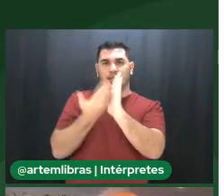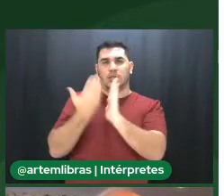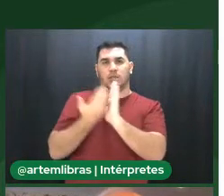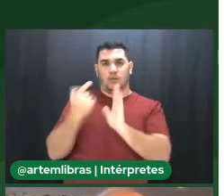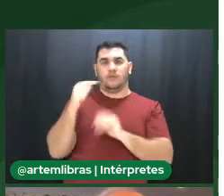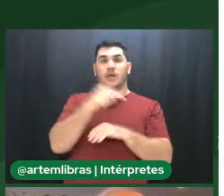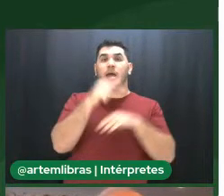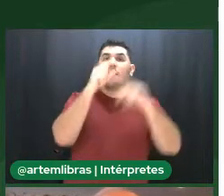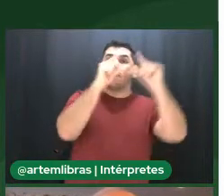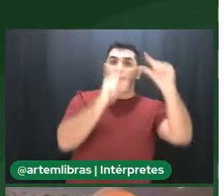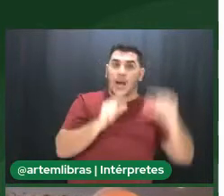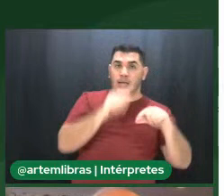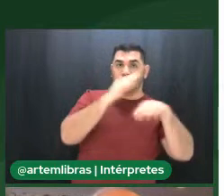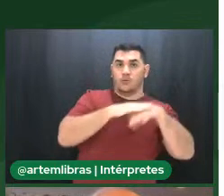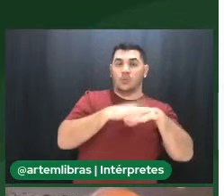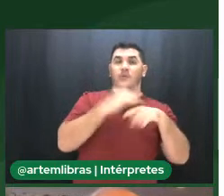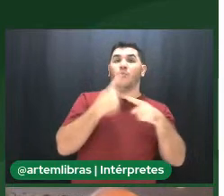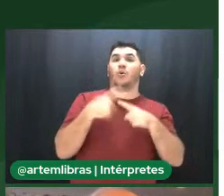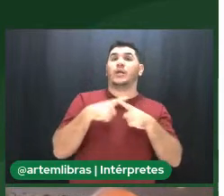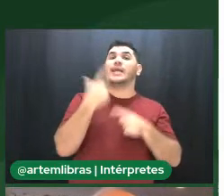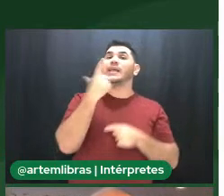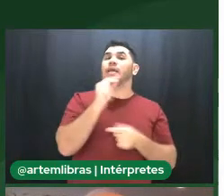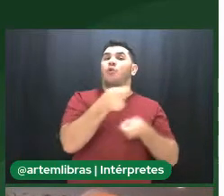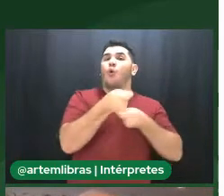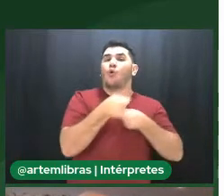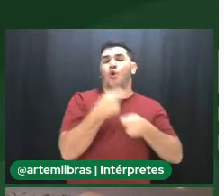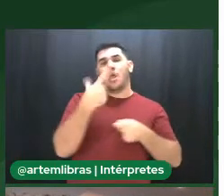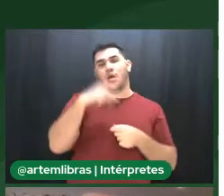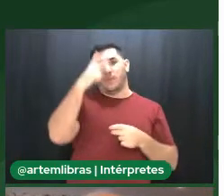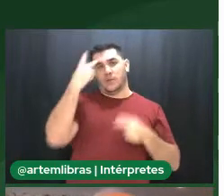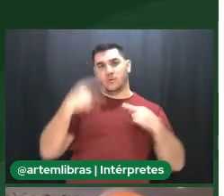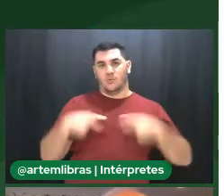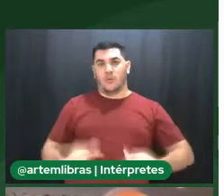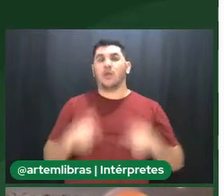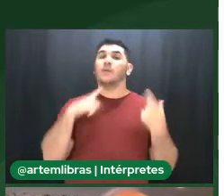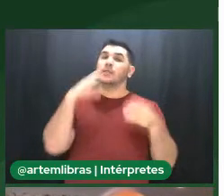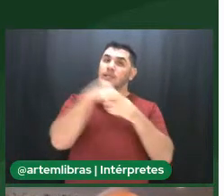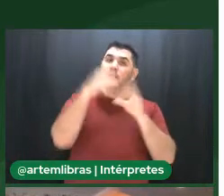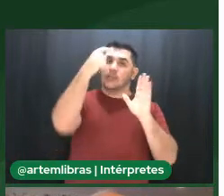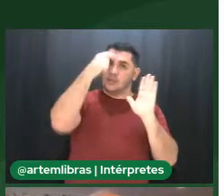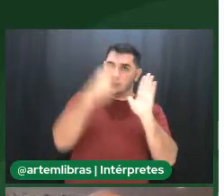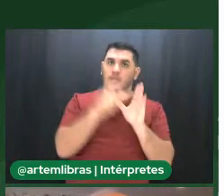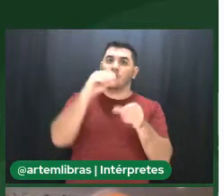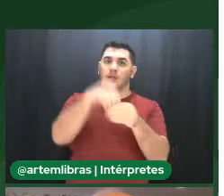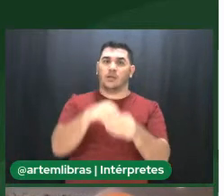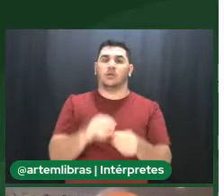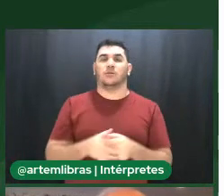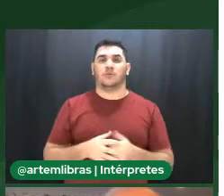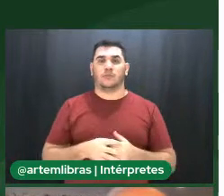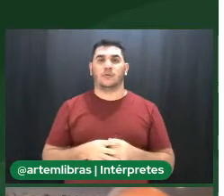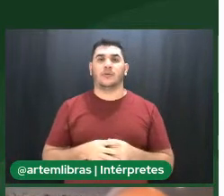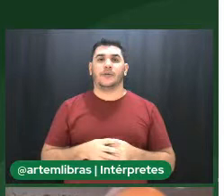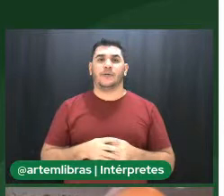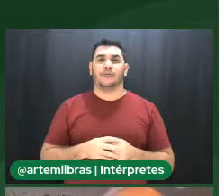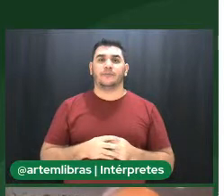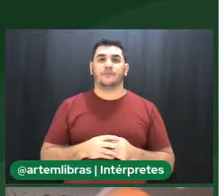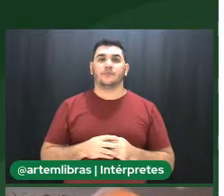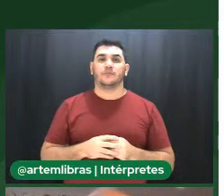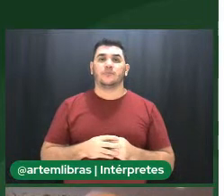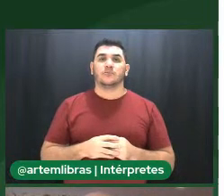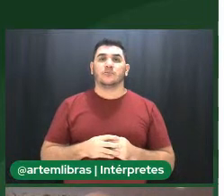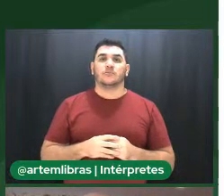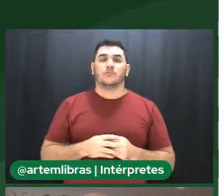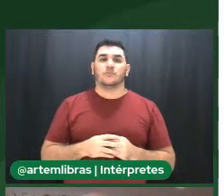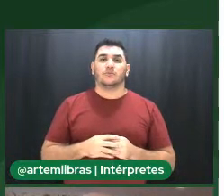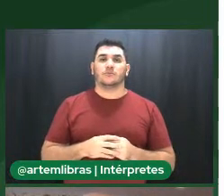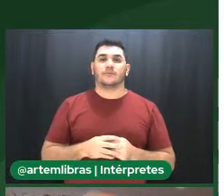this idea is applied in newspaper recommenders where you may have sliders for politics, sports, and entertainment.